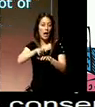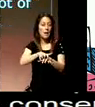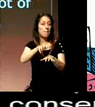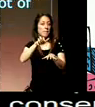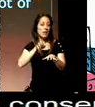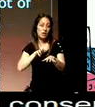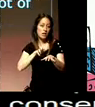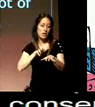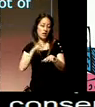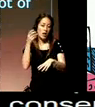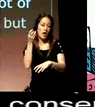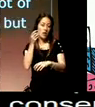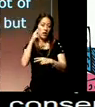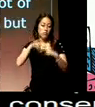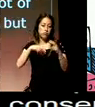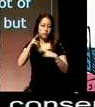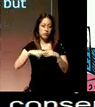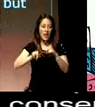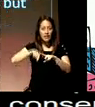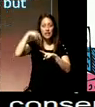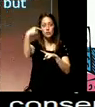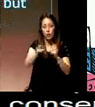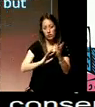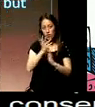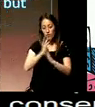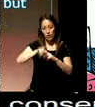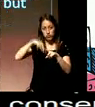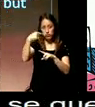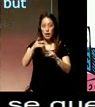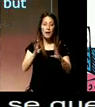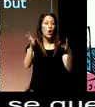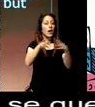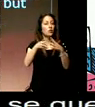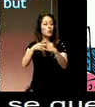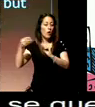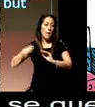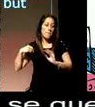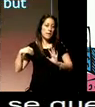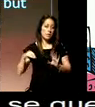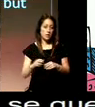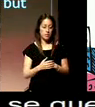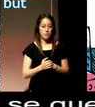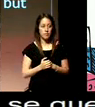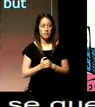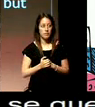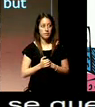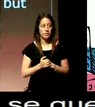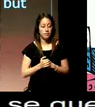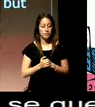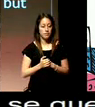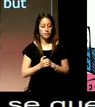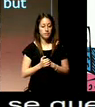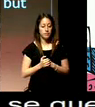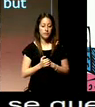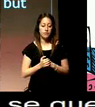structure of the city remains. In the Middle Ages, Viborg had